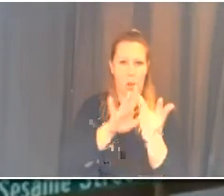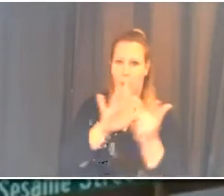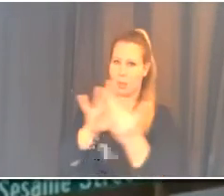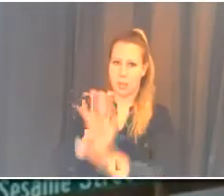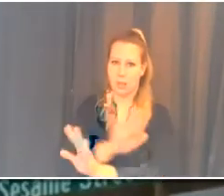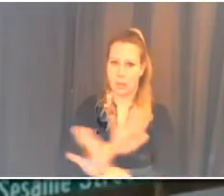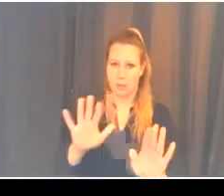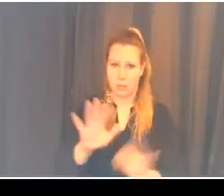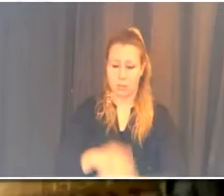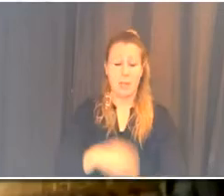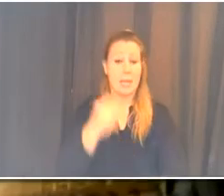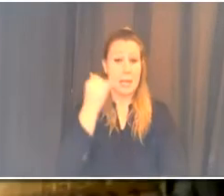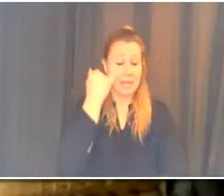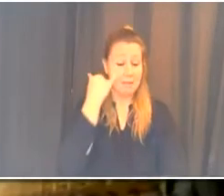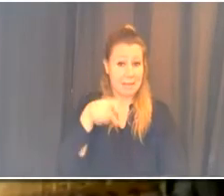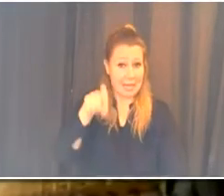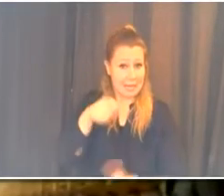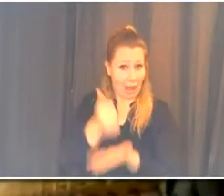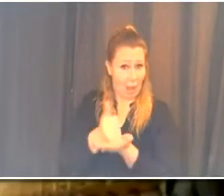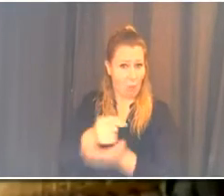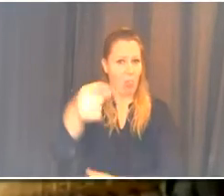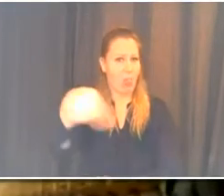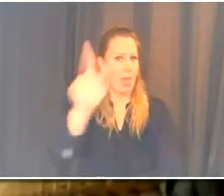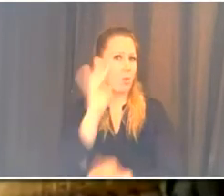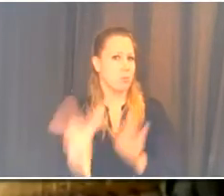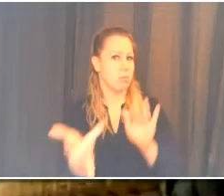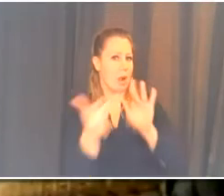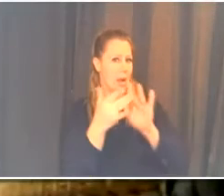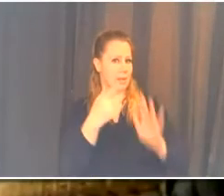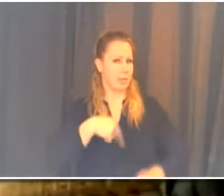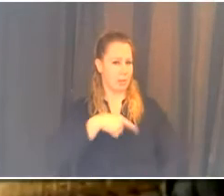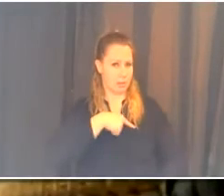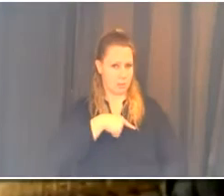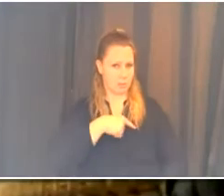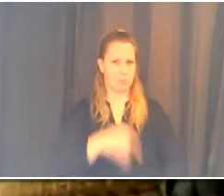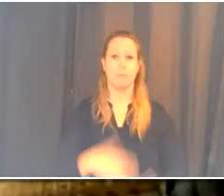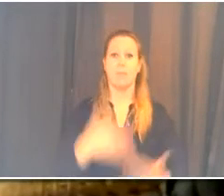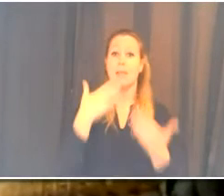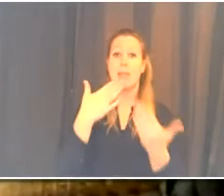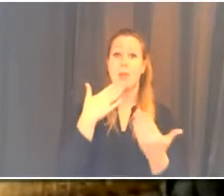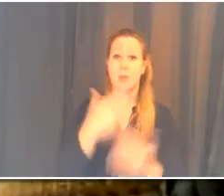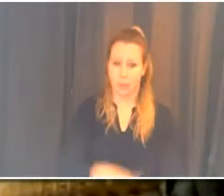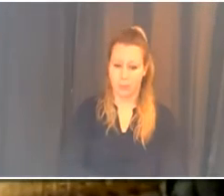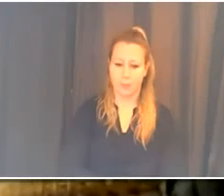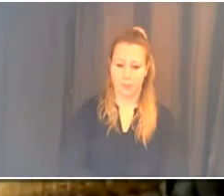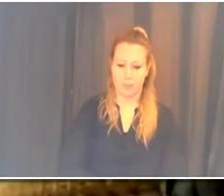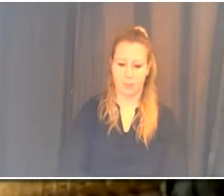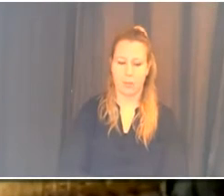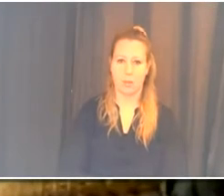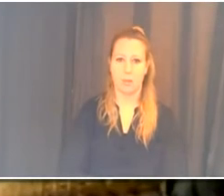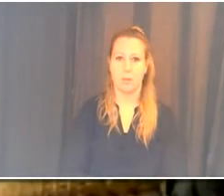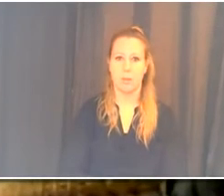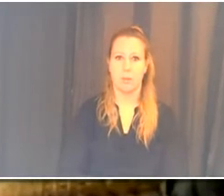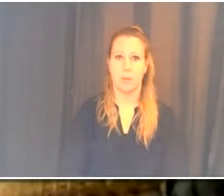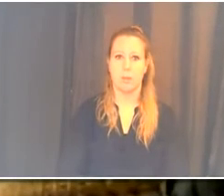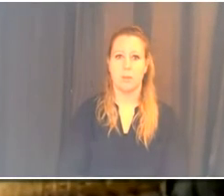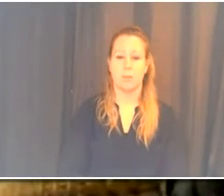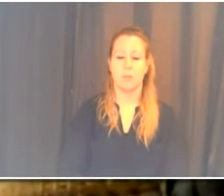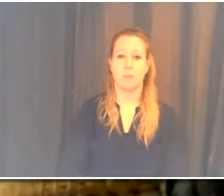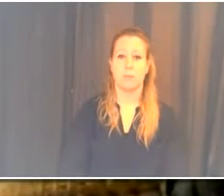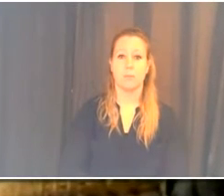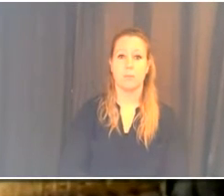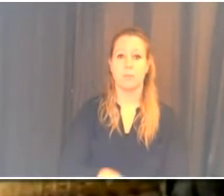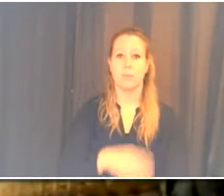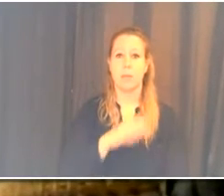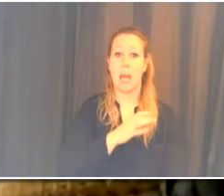that I do thank you um not so much on on that but uh the committee that I chair uh has jurisdiction